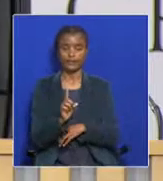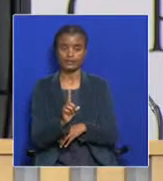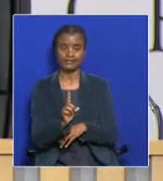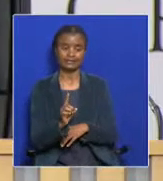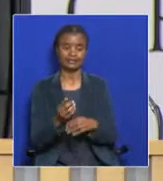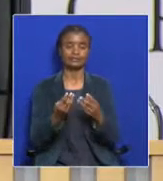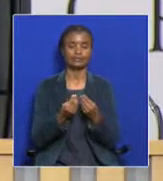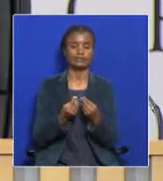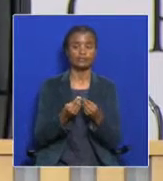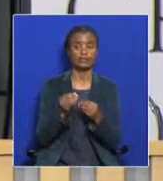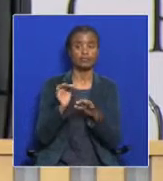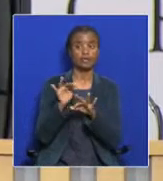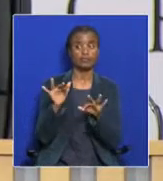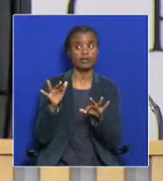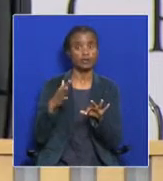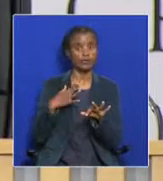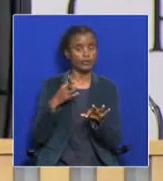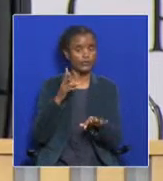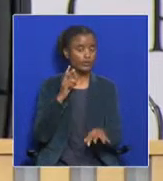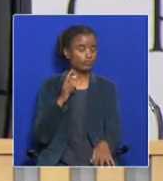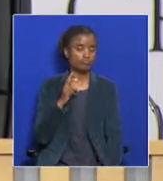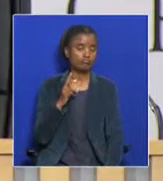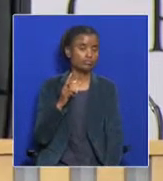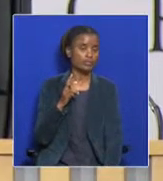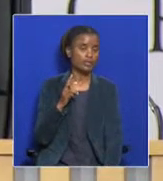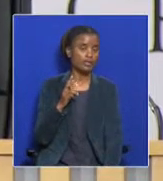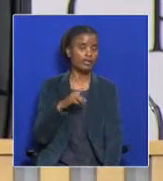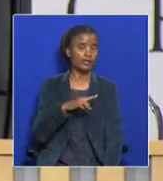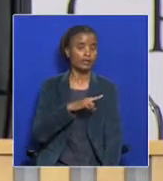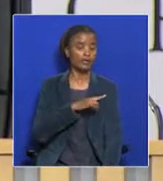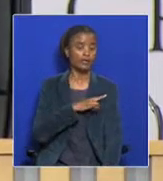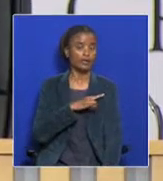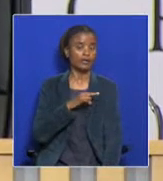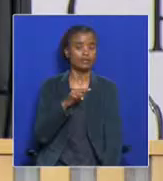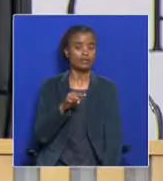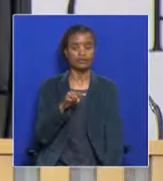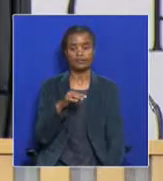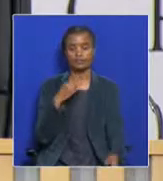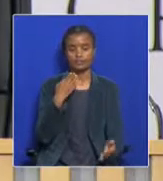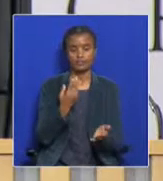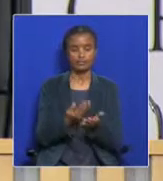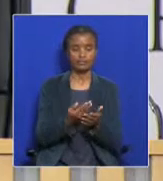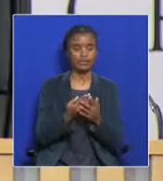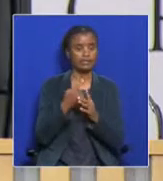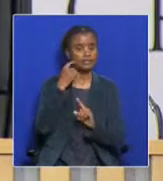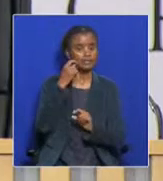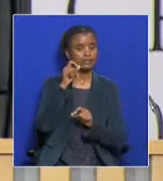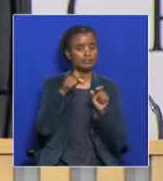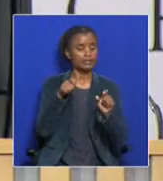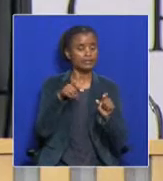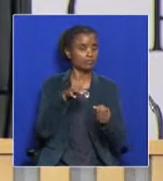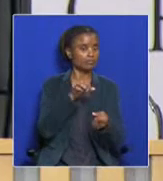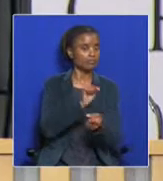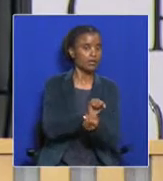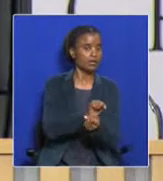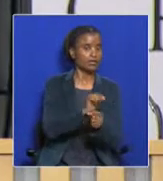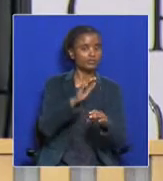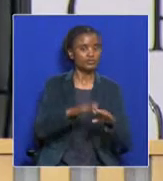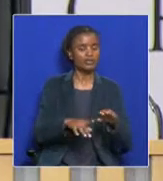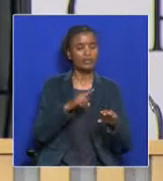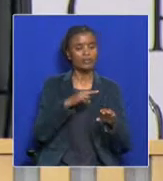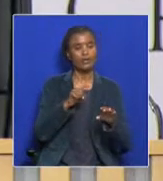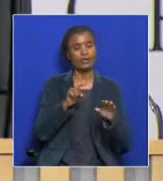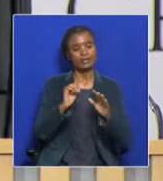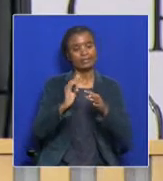hear, but it's difficult to really make inroads and charge a suspect, especially on the rip-on-rip-off cases. But I